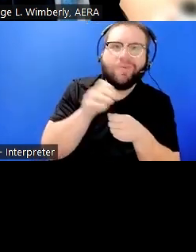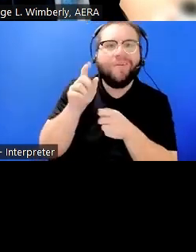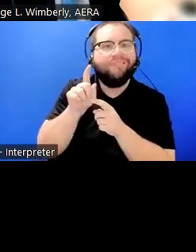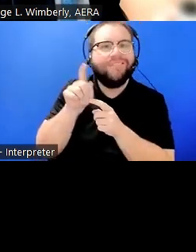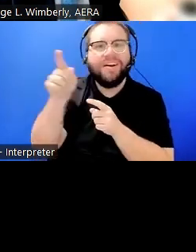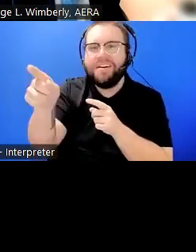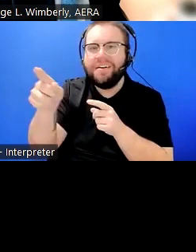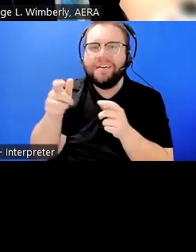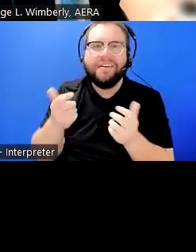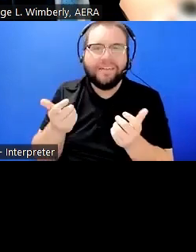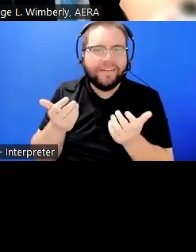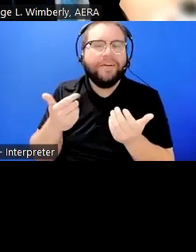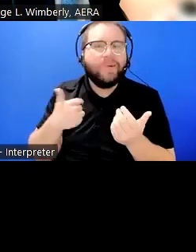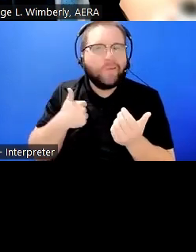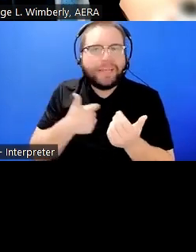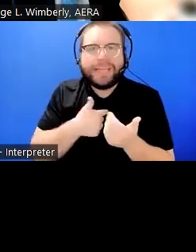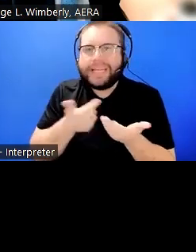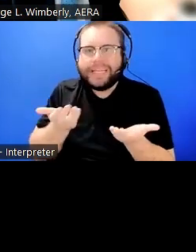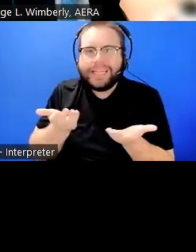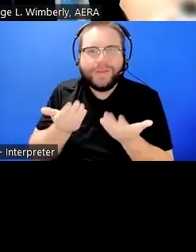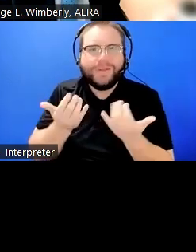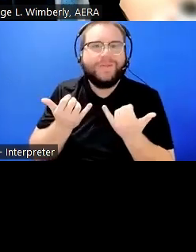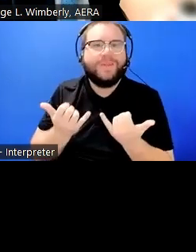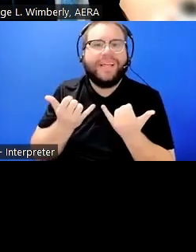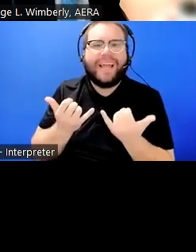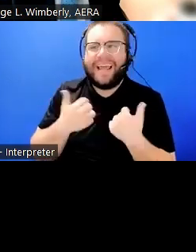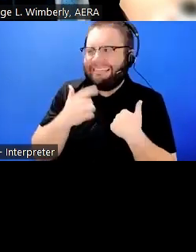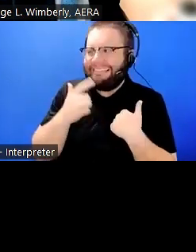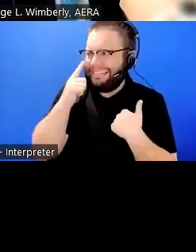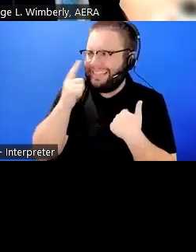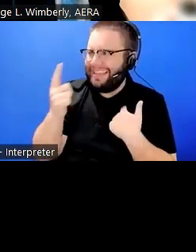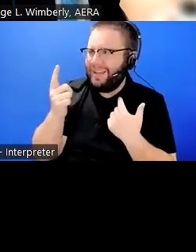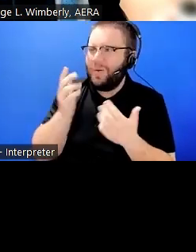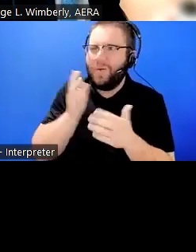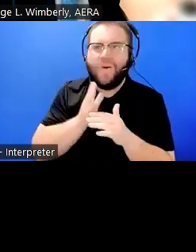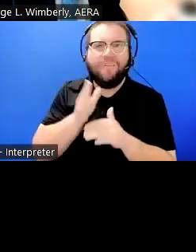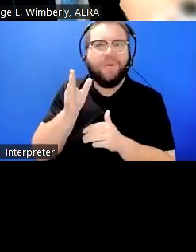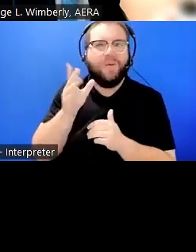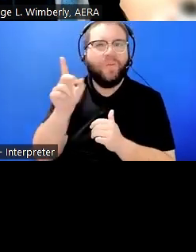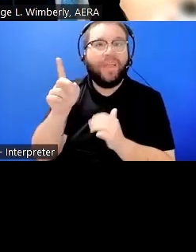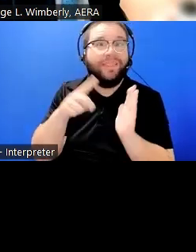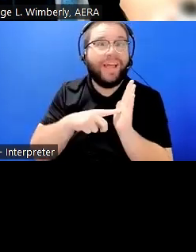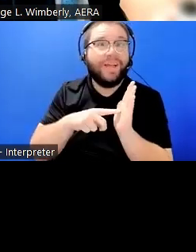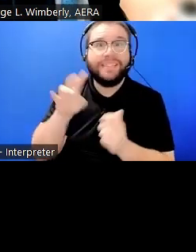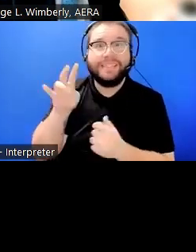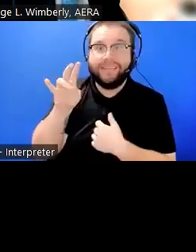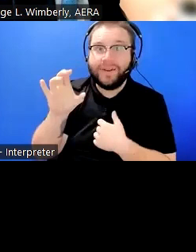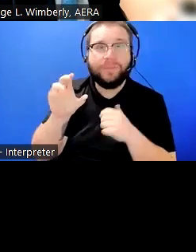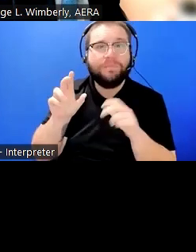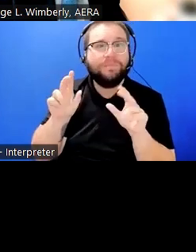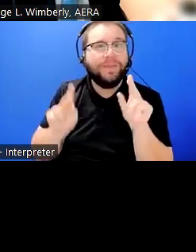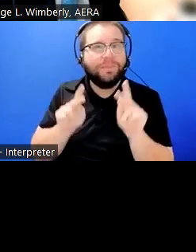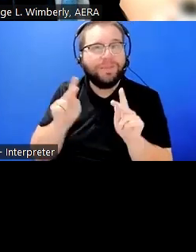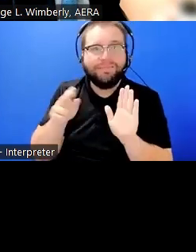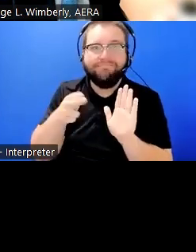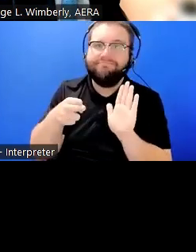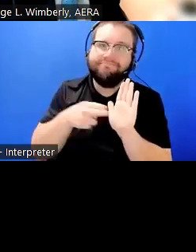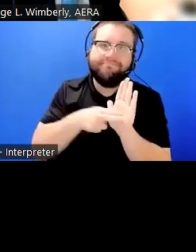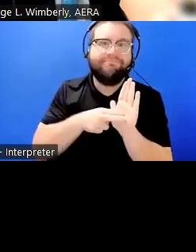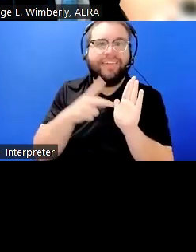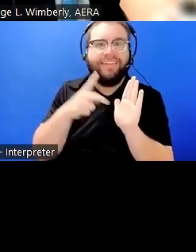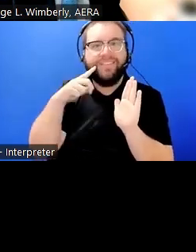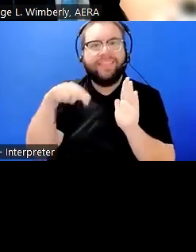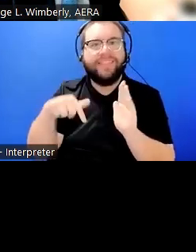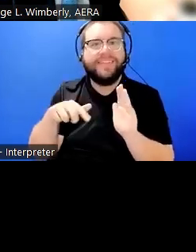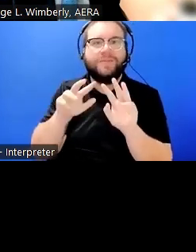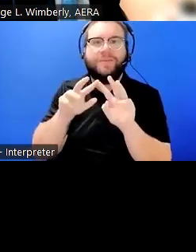are here today. We have something like over 1,700 people who have registered for this webinar. So we're